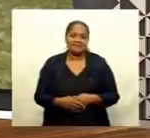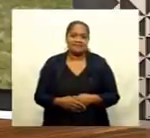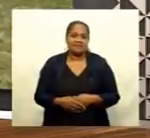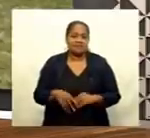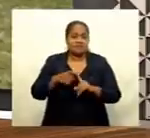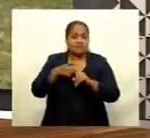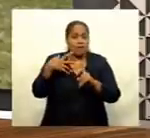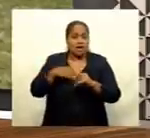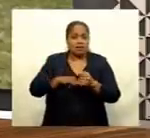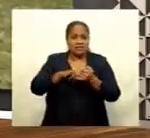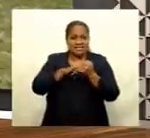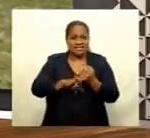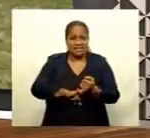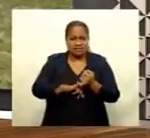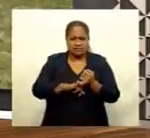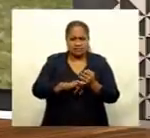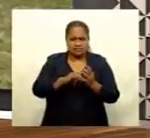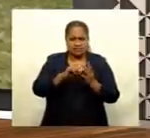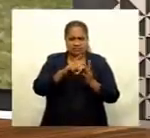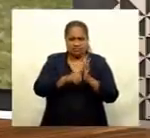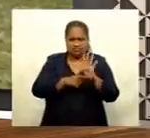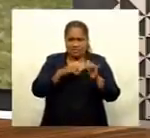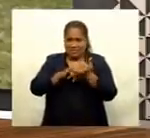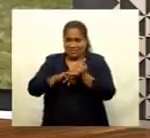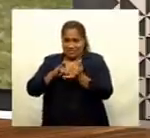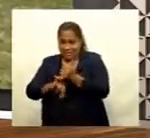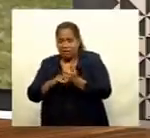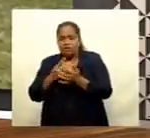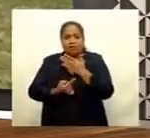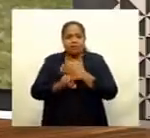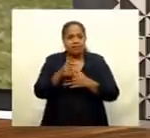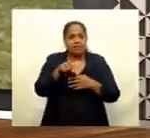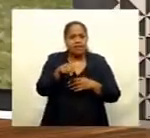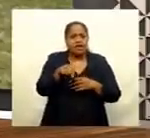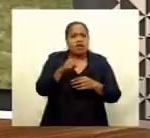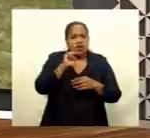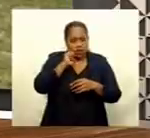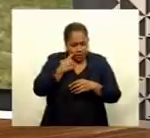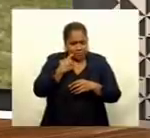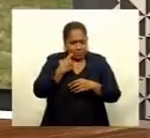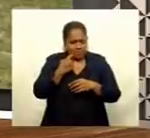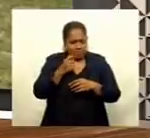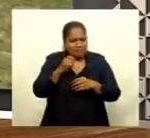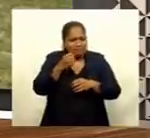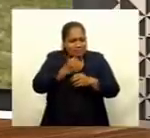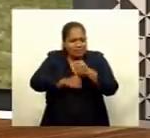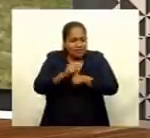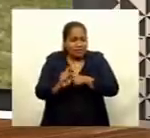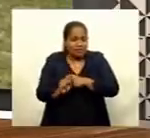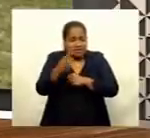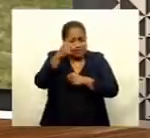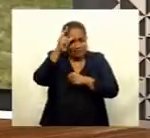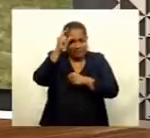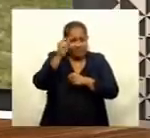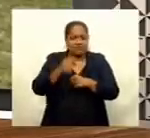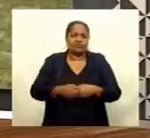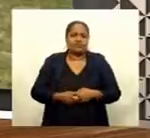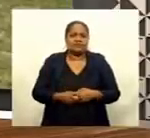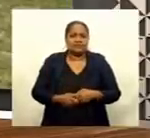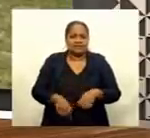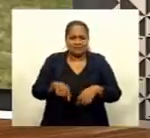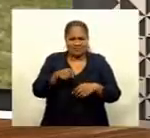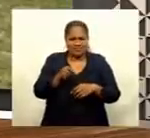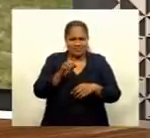St. Joseph Secondary School sprinter Luisa Tumbailangi could be on her way to becoming the first Fijian-born Black Ferns Sevens player.